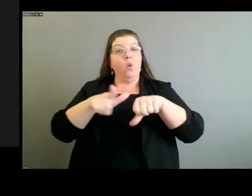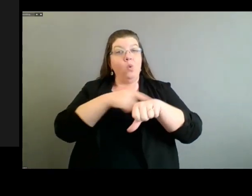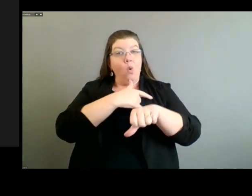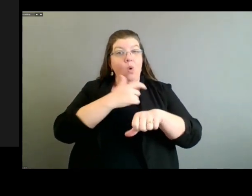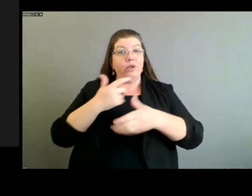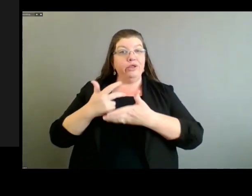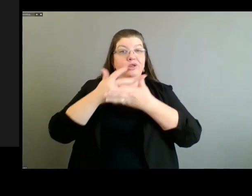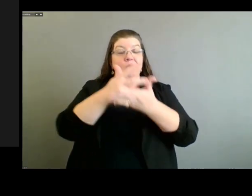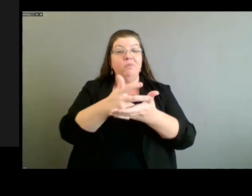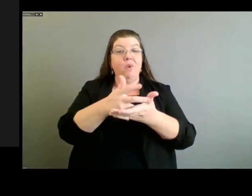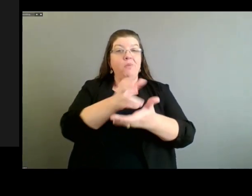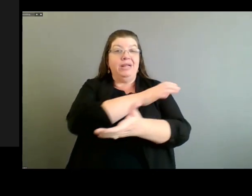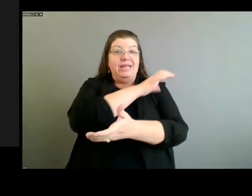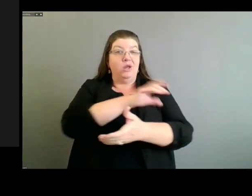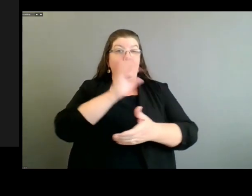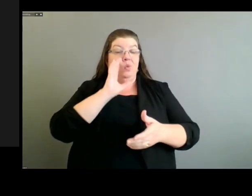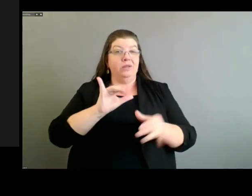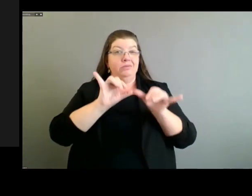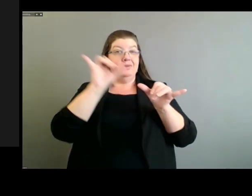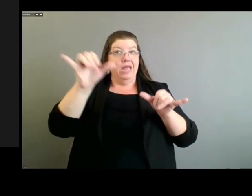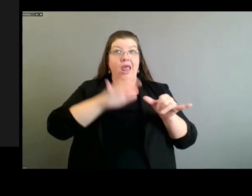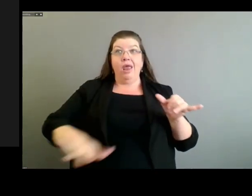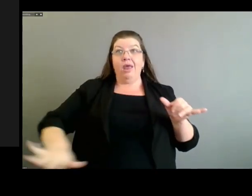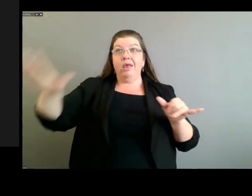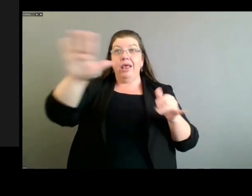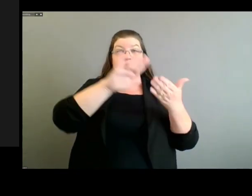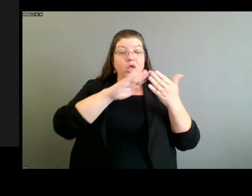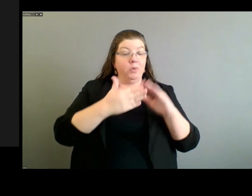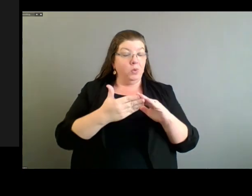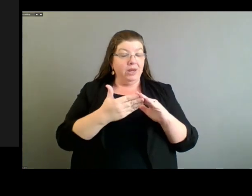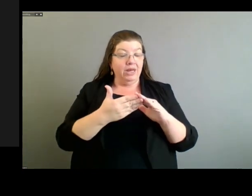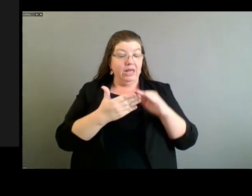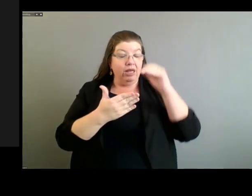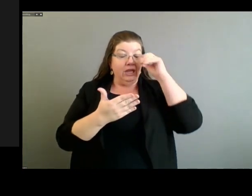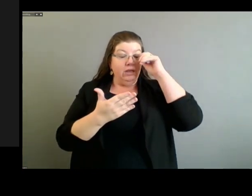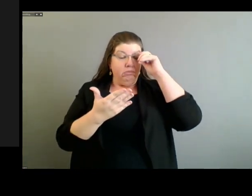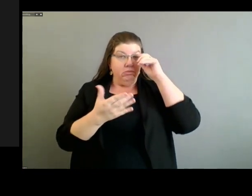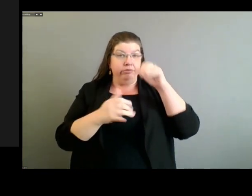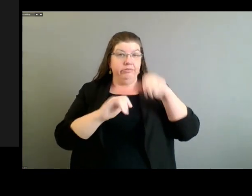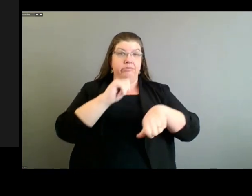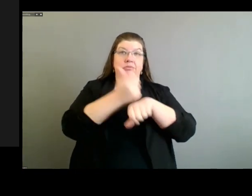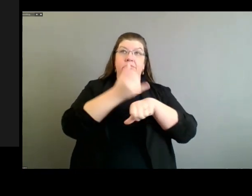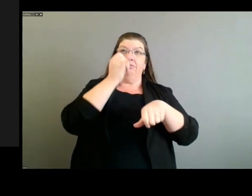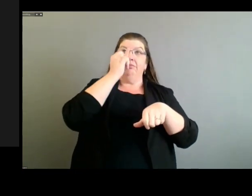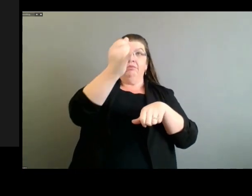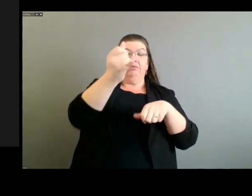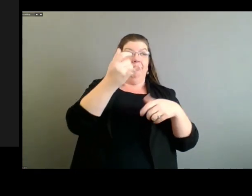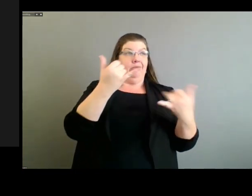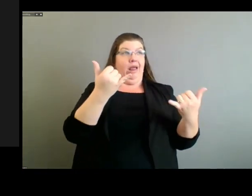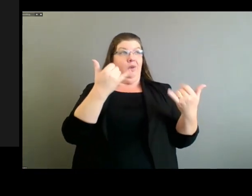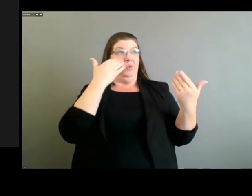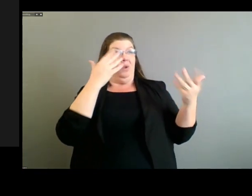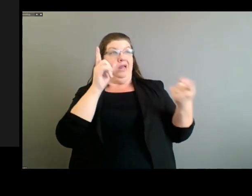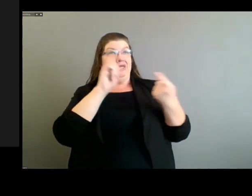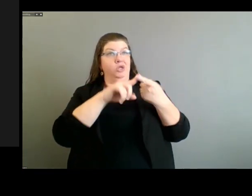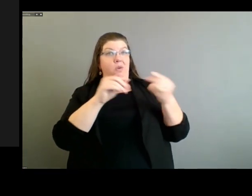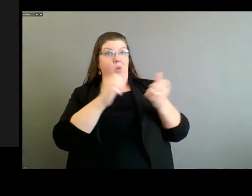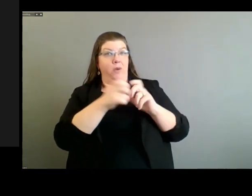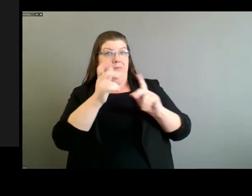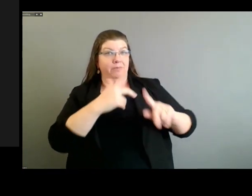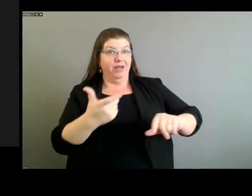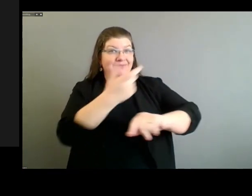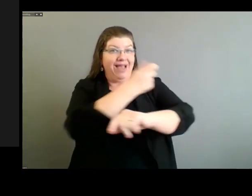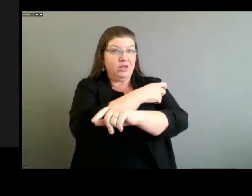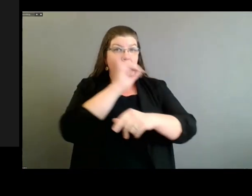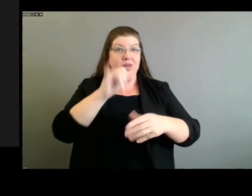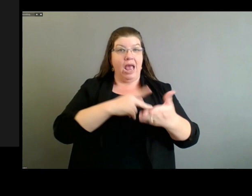are expected to be out there in the community? Is it just kind of indefinite at this point until more people are vaccinated, or is it a program